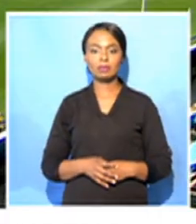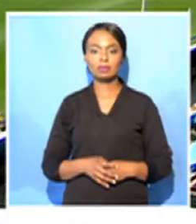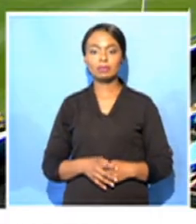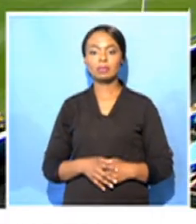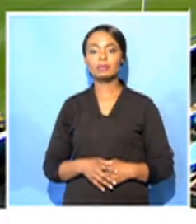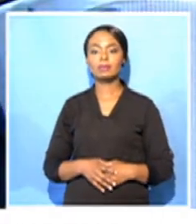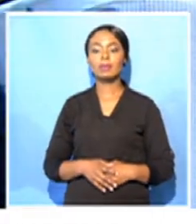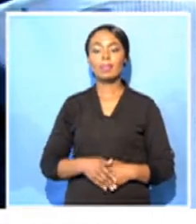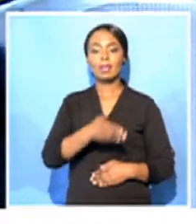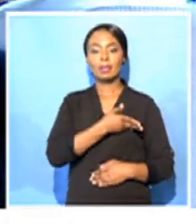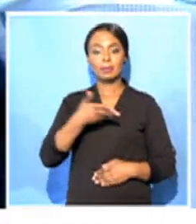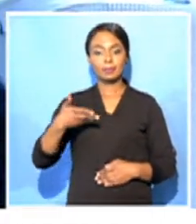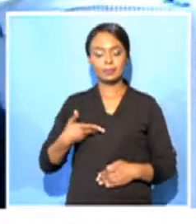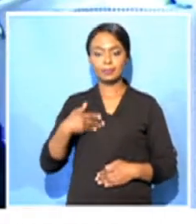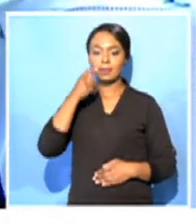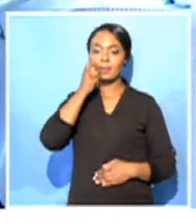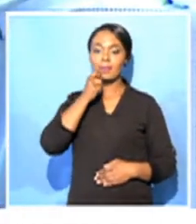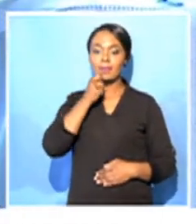Ladies and gentlemen,